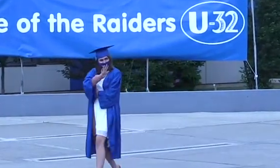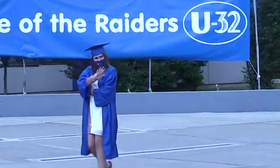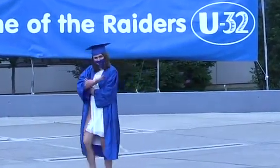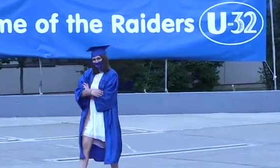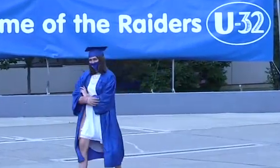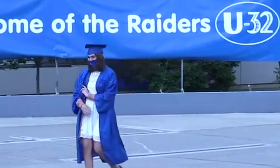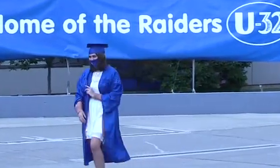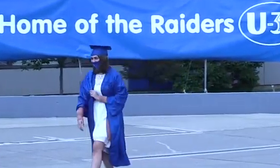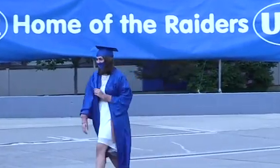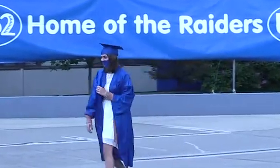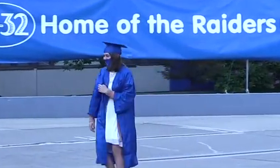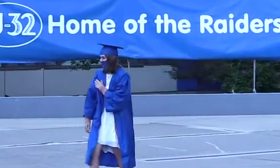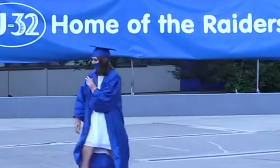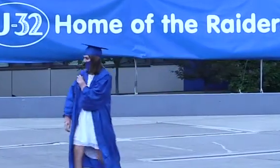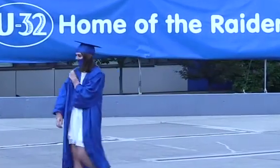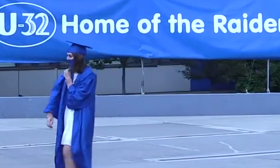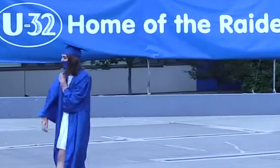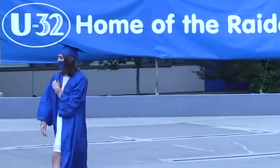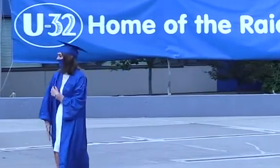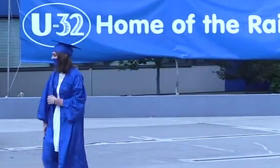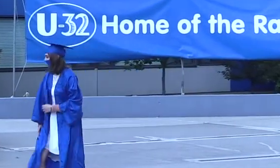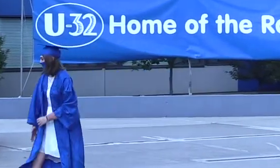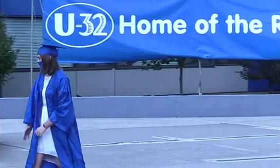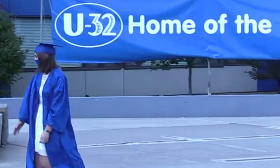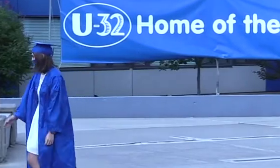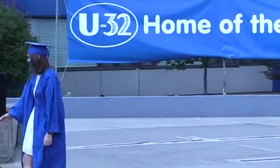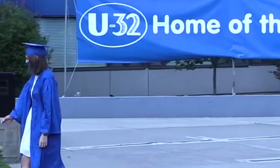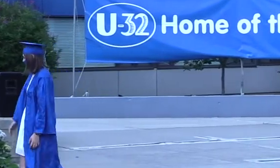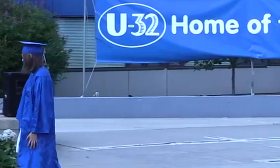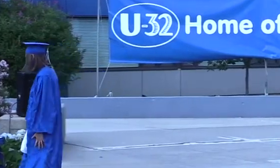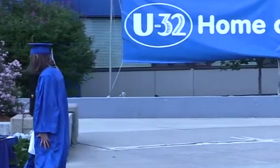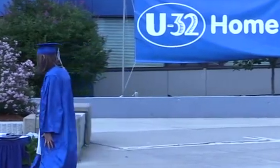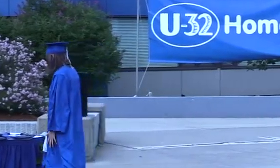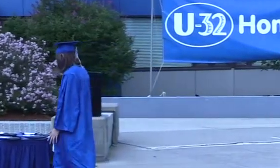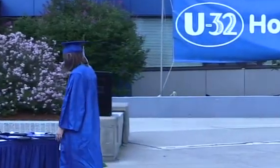What's her name? Megan. Okay, Megan, first find one.